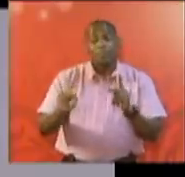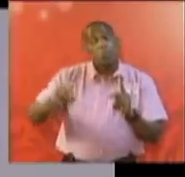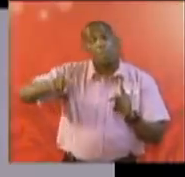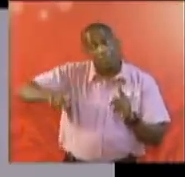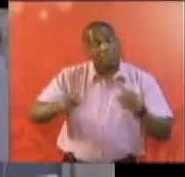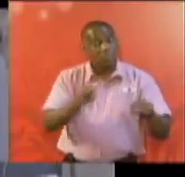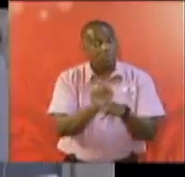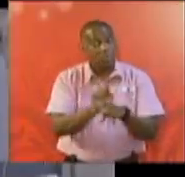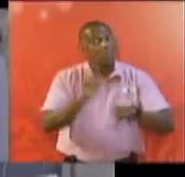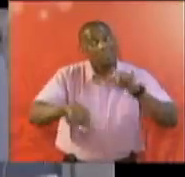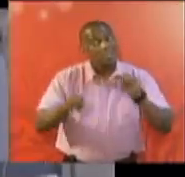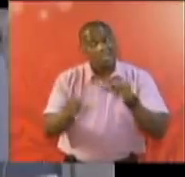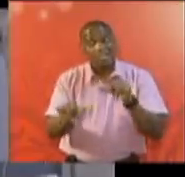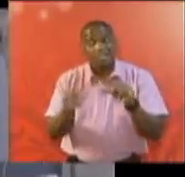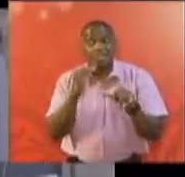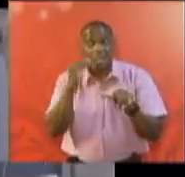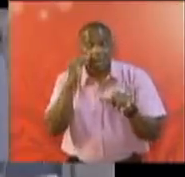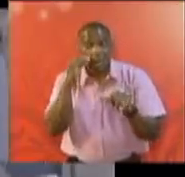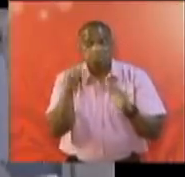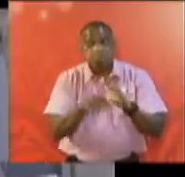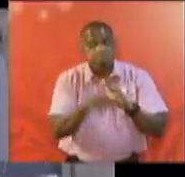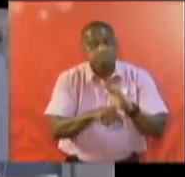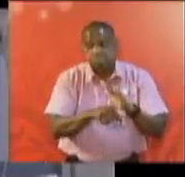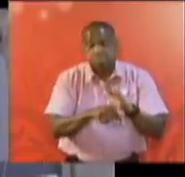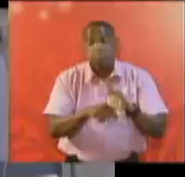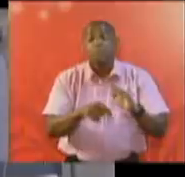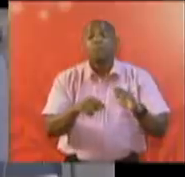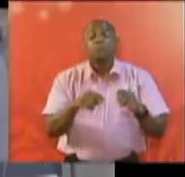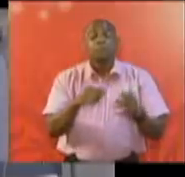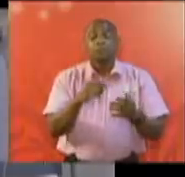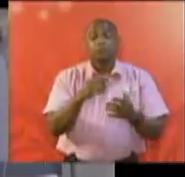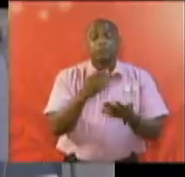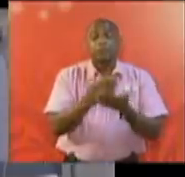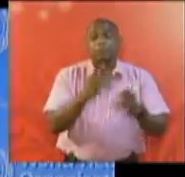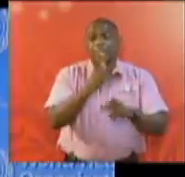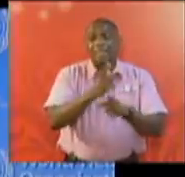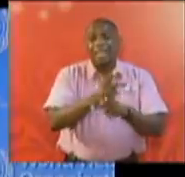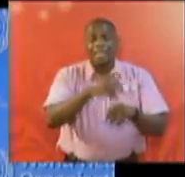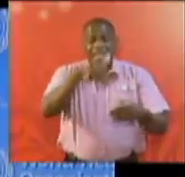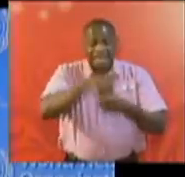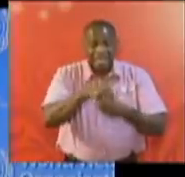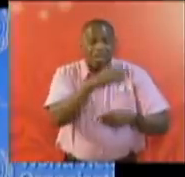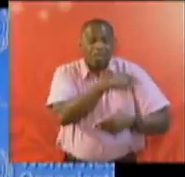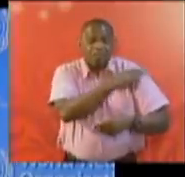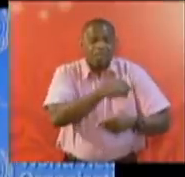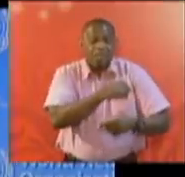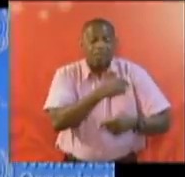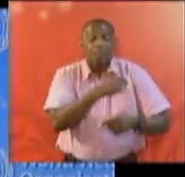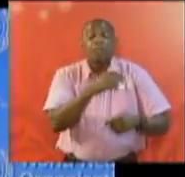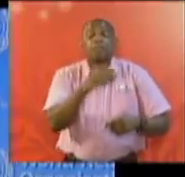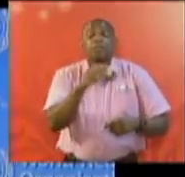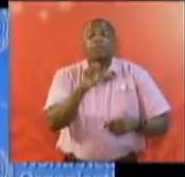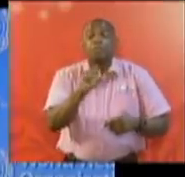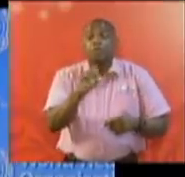stay at home. There are many people who are caring for patients in hospitals who cannot stay at home. And if you can, and if you can help, and if you